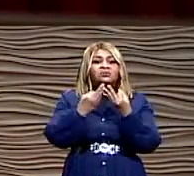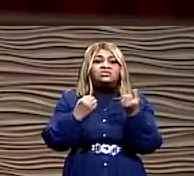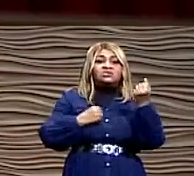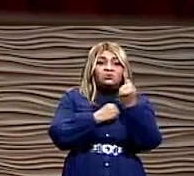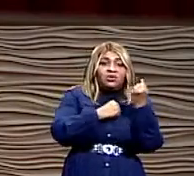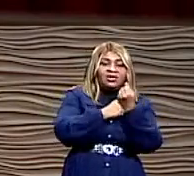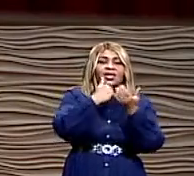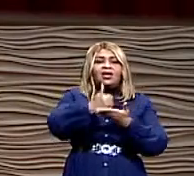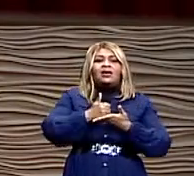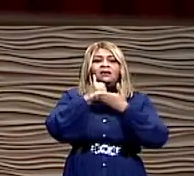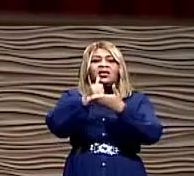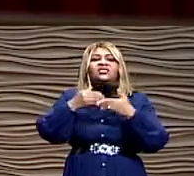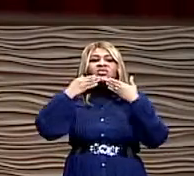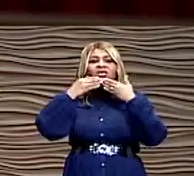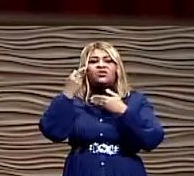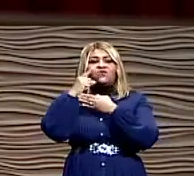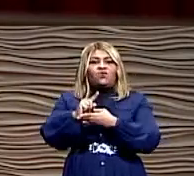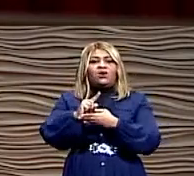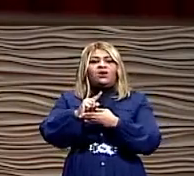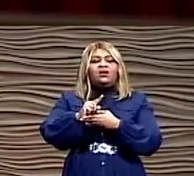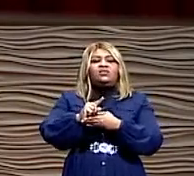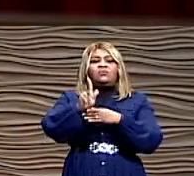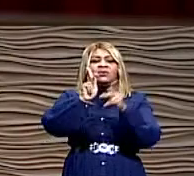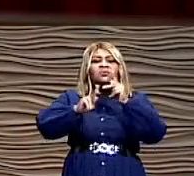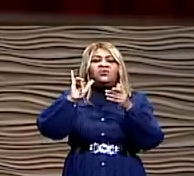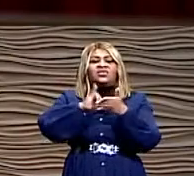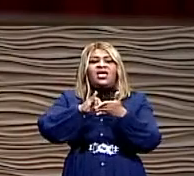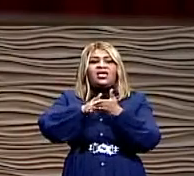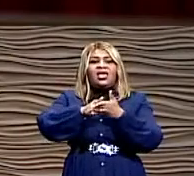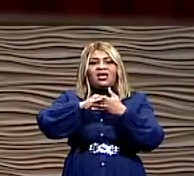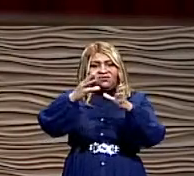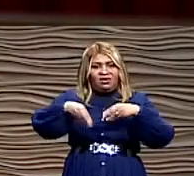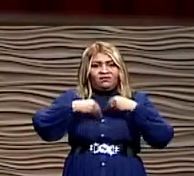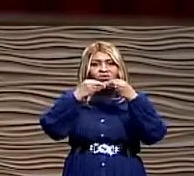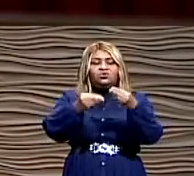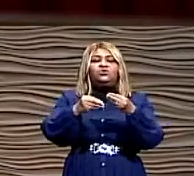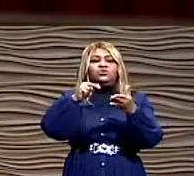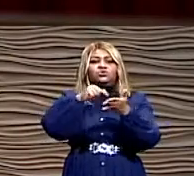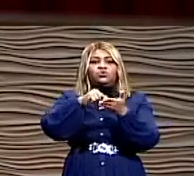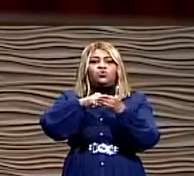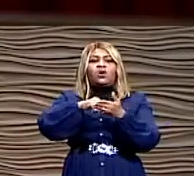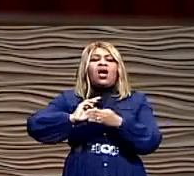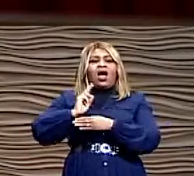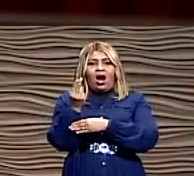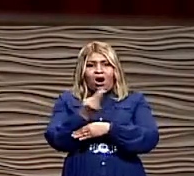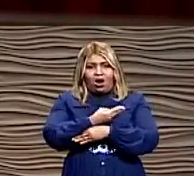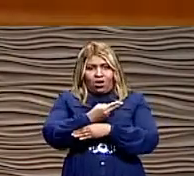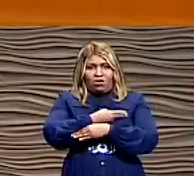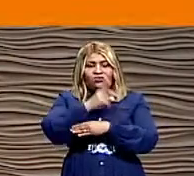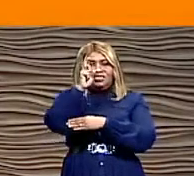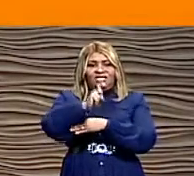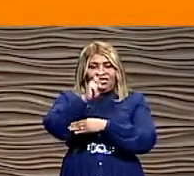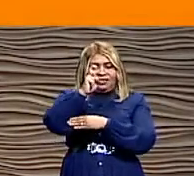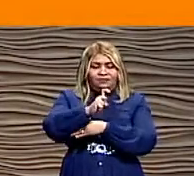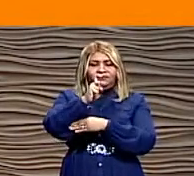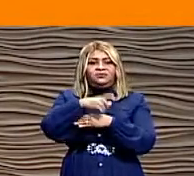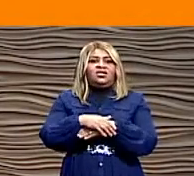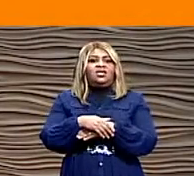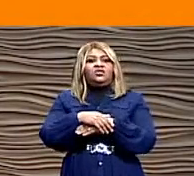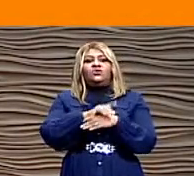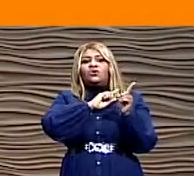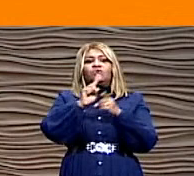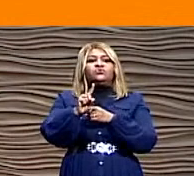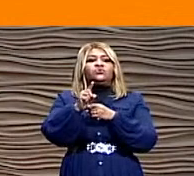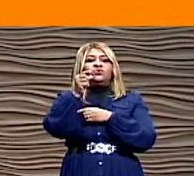who have contributed to our disaster relief and recovery effort. And for those who'd like to, you can go to our webpage and you will see information